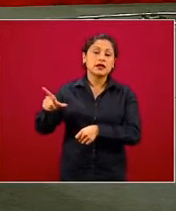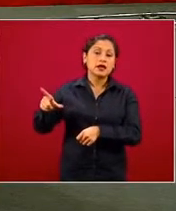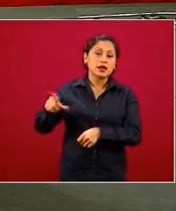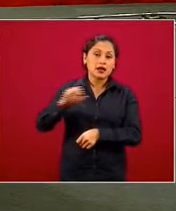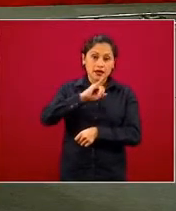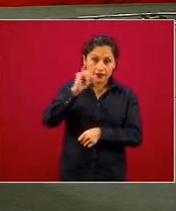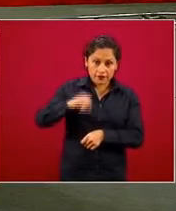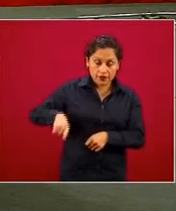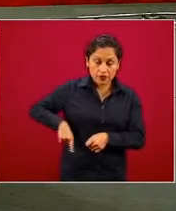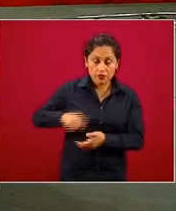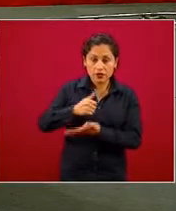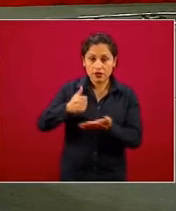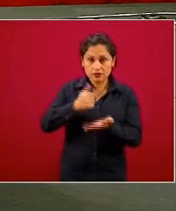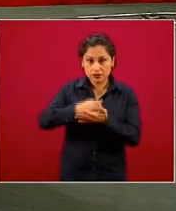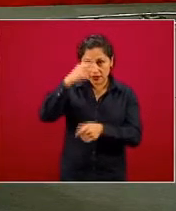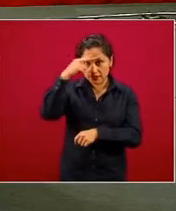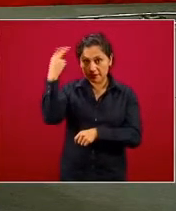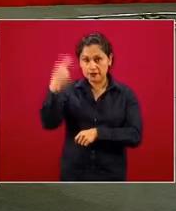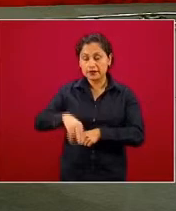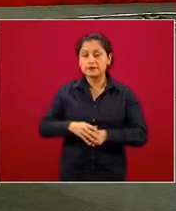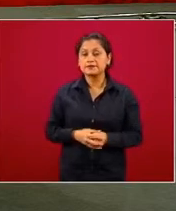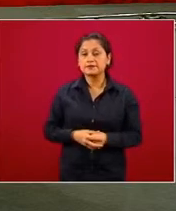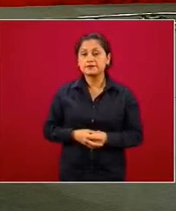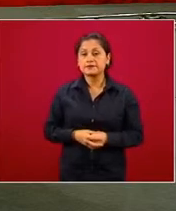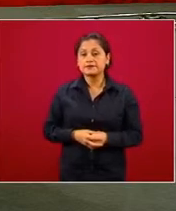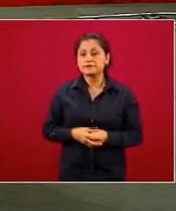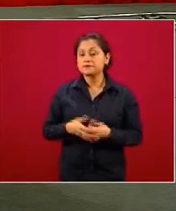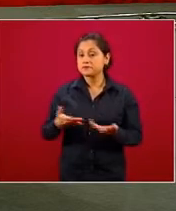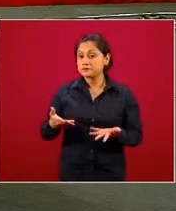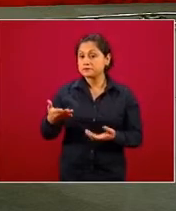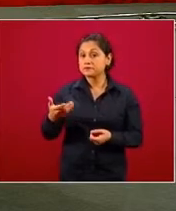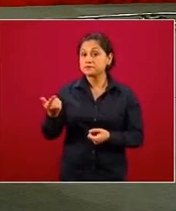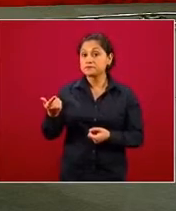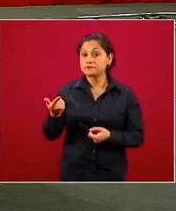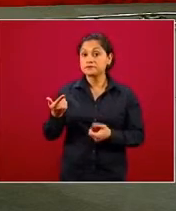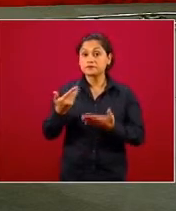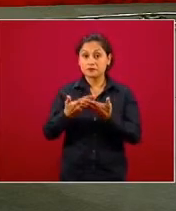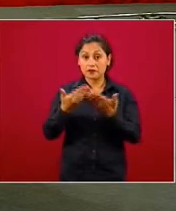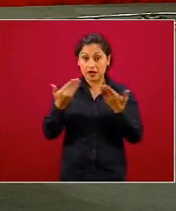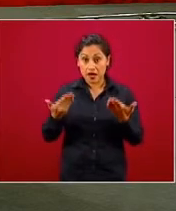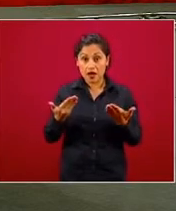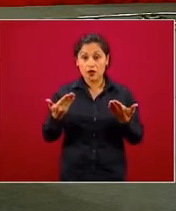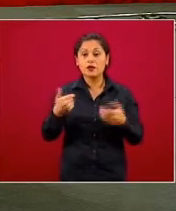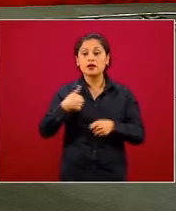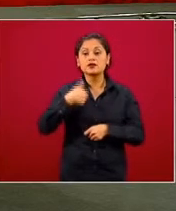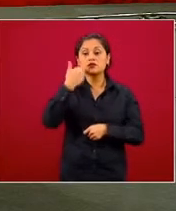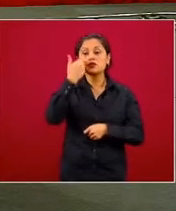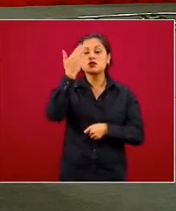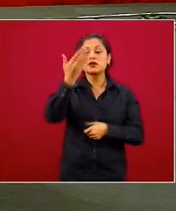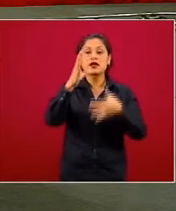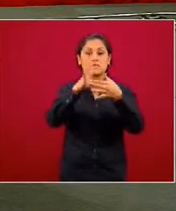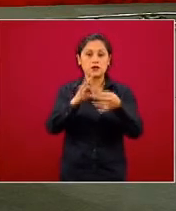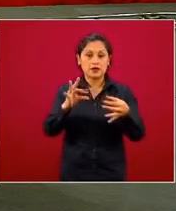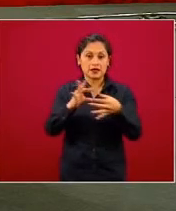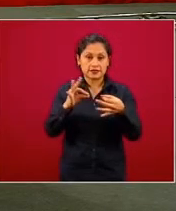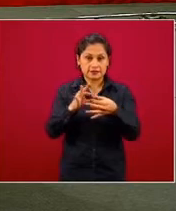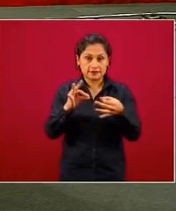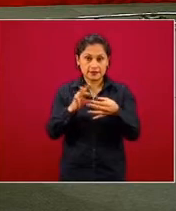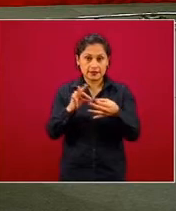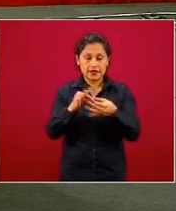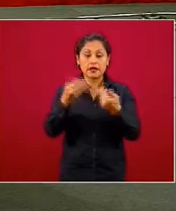segment, I'd like to make a comment to all of you. I'd like to talk about methodology. Methodology in